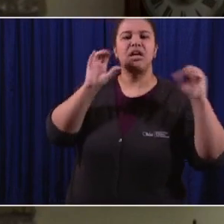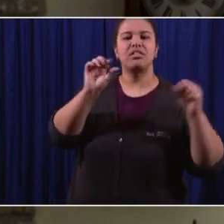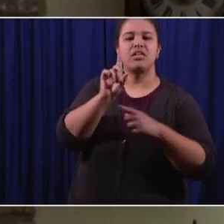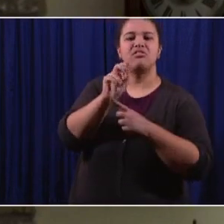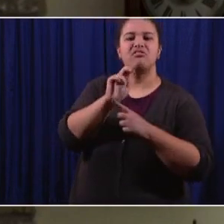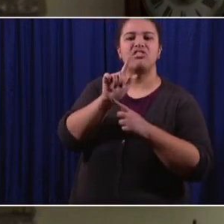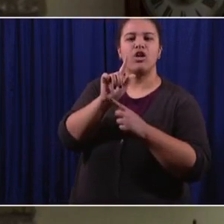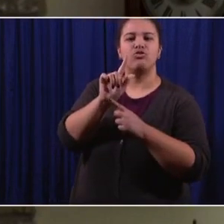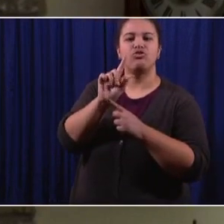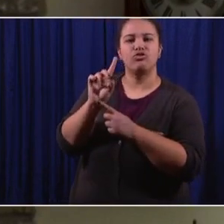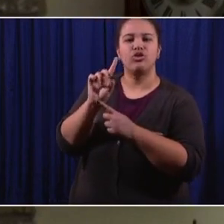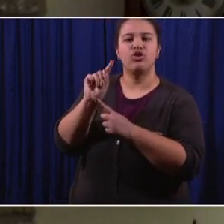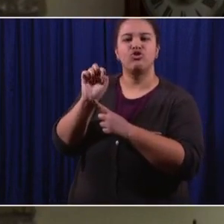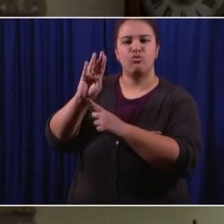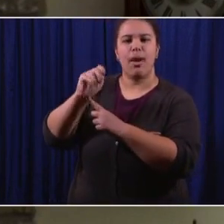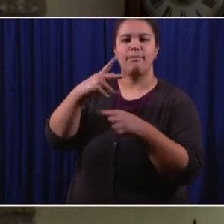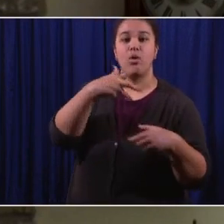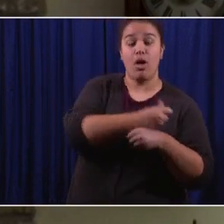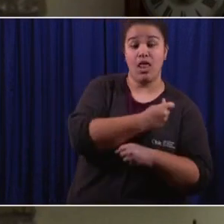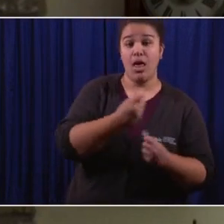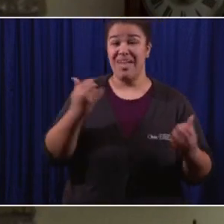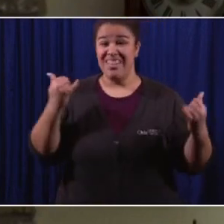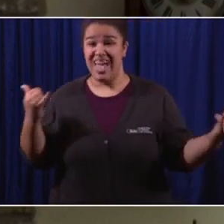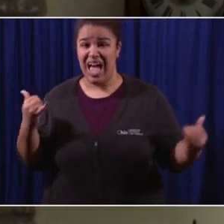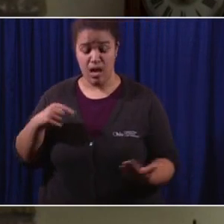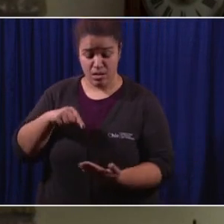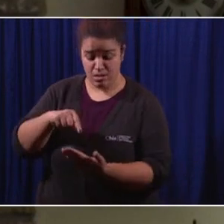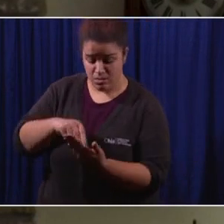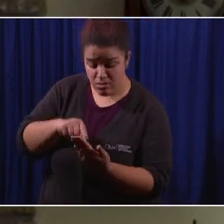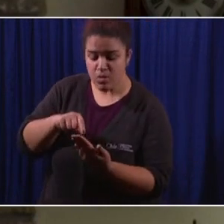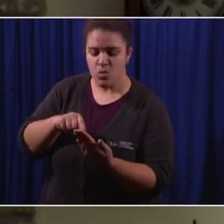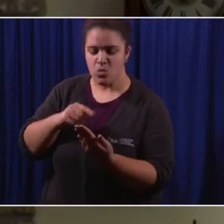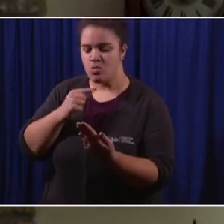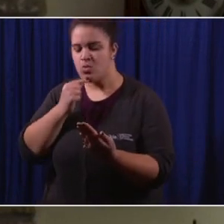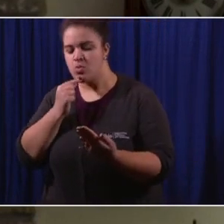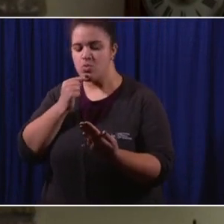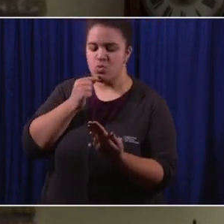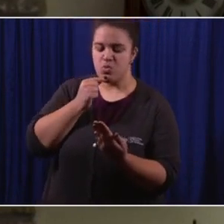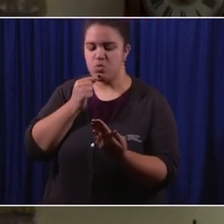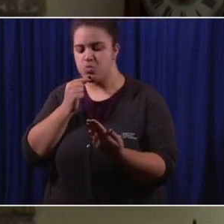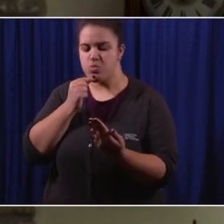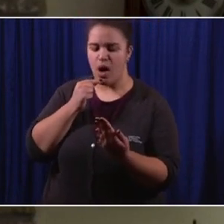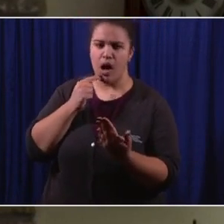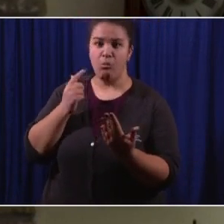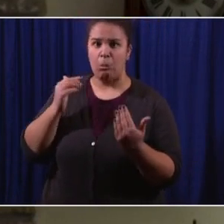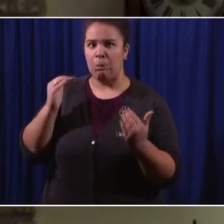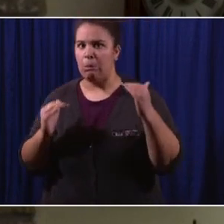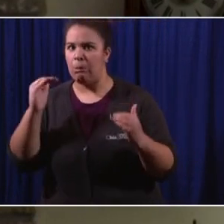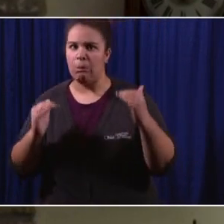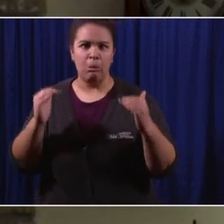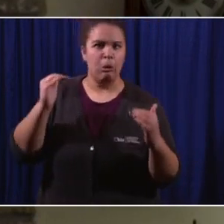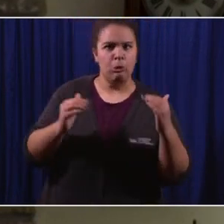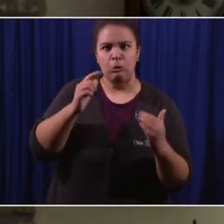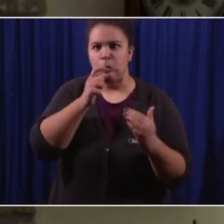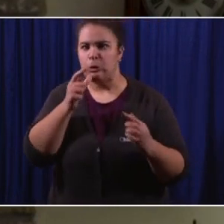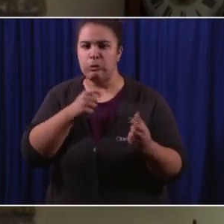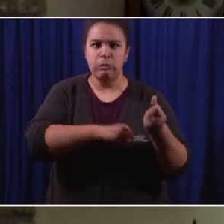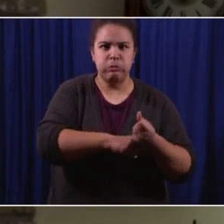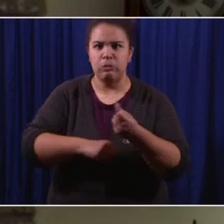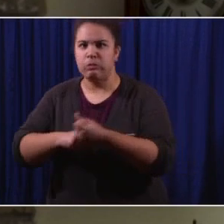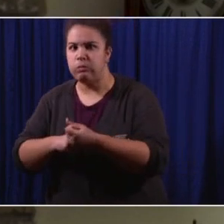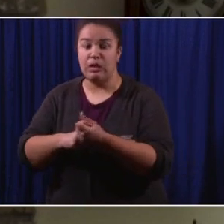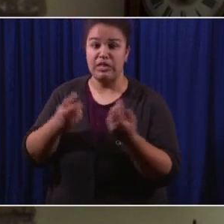saying that Ohio is in play for election day for the presidency. What's your opinion on that? Do you think Ohio is in play,